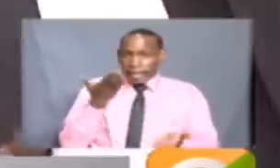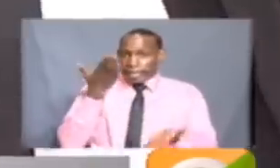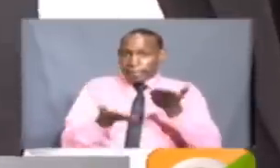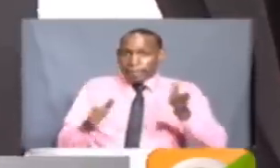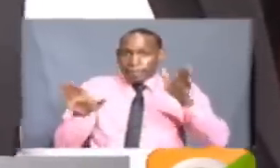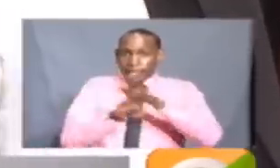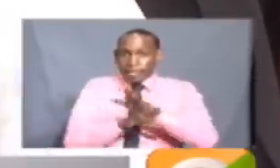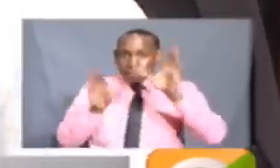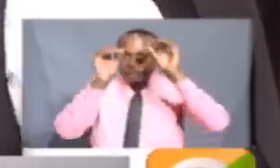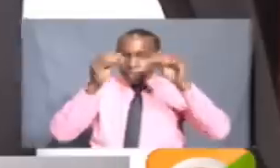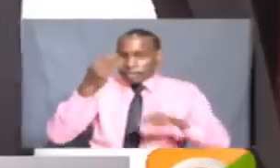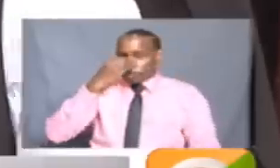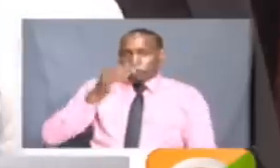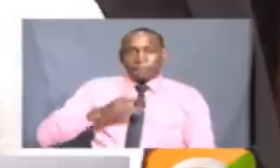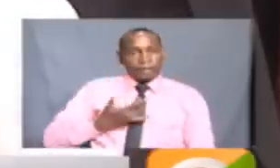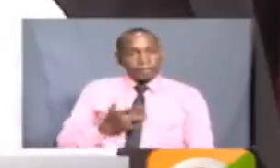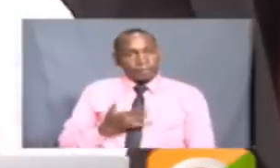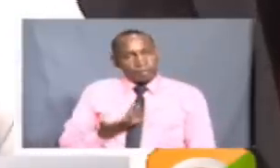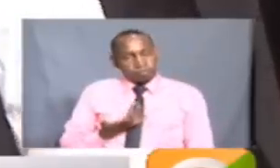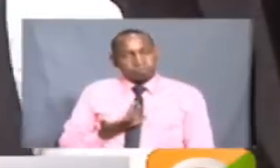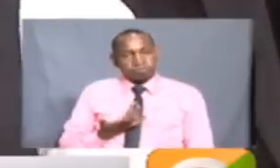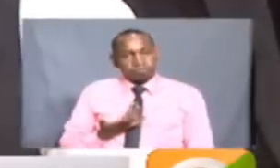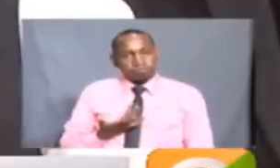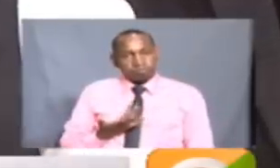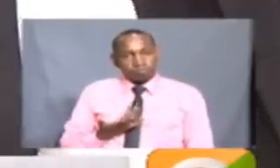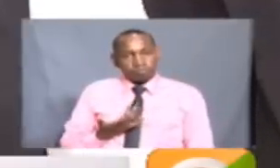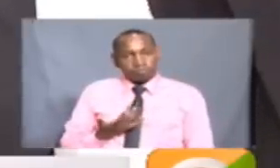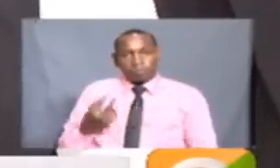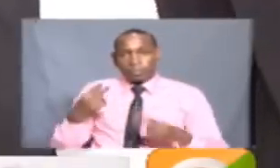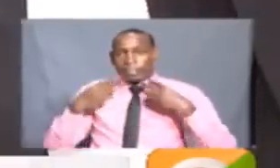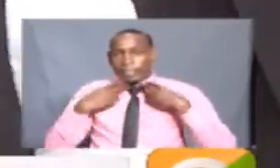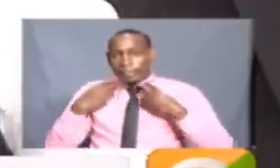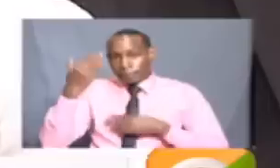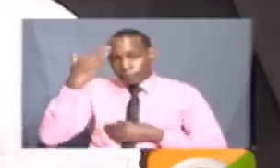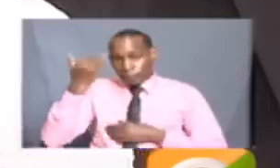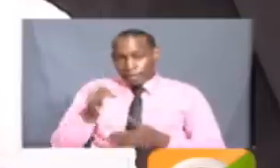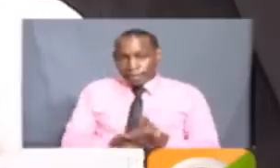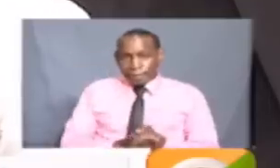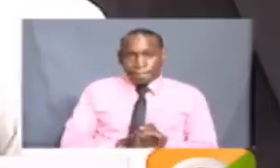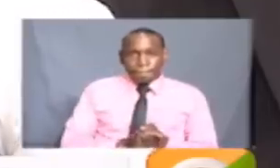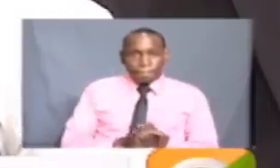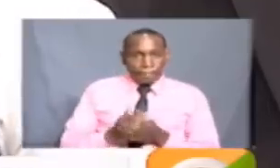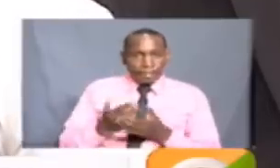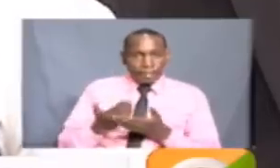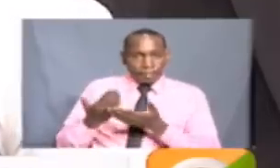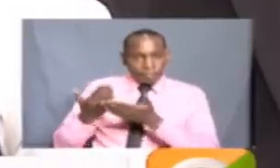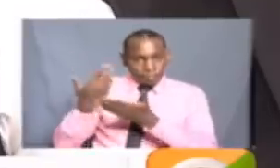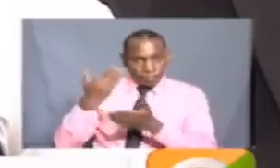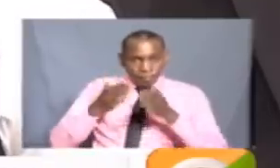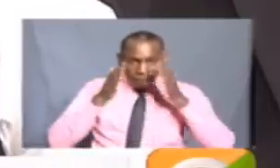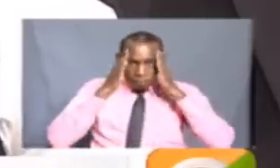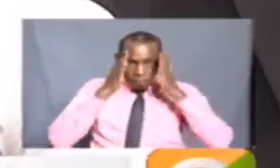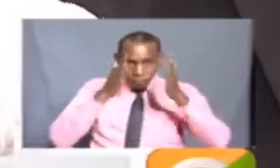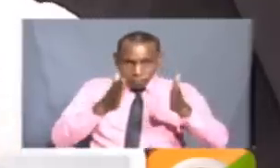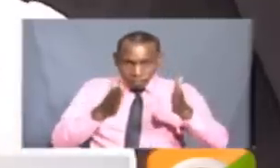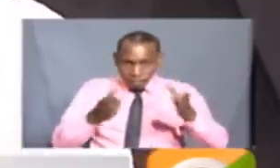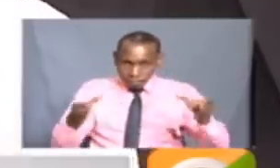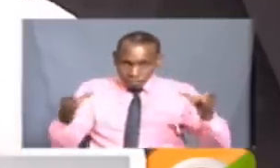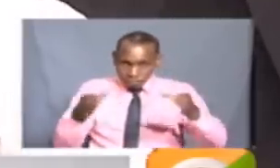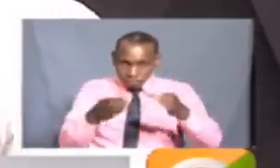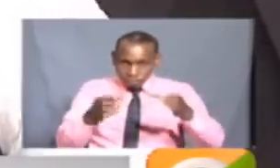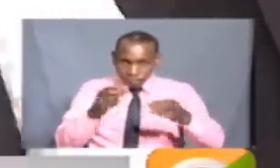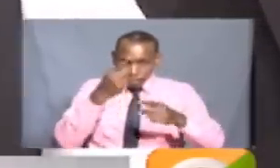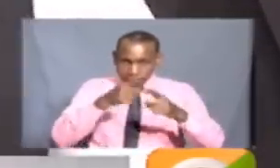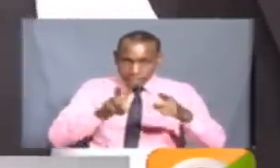is feeling like he's being cornered, is because he committed to the coalition in